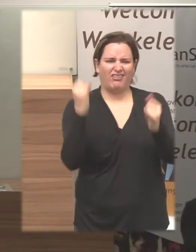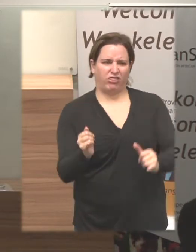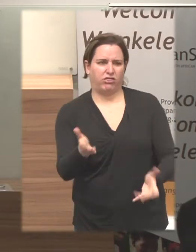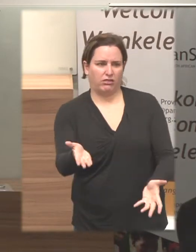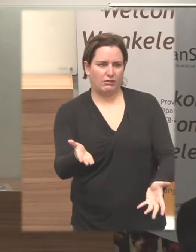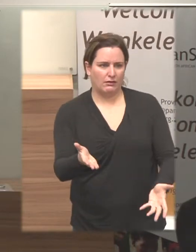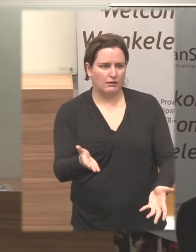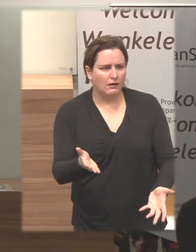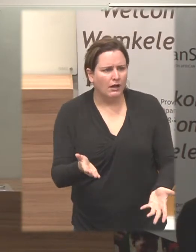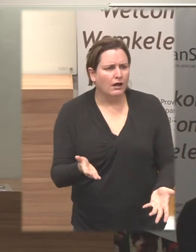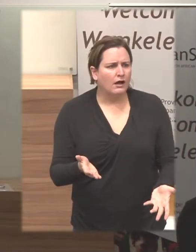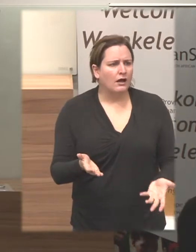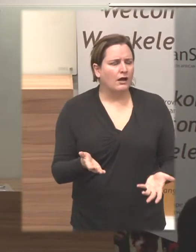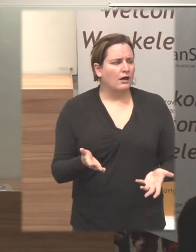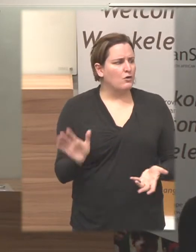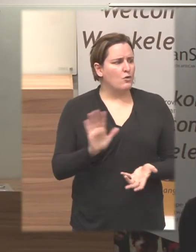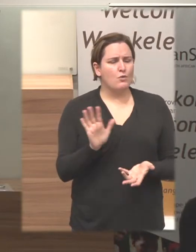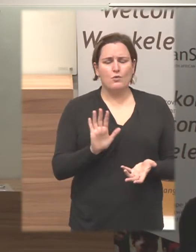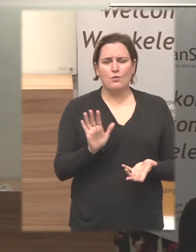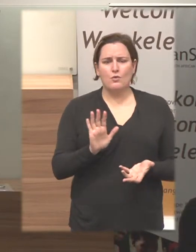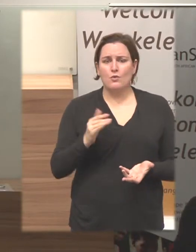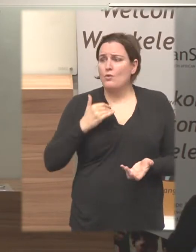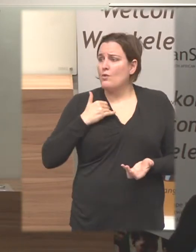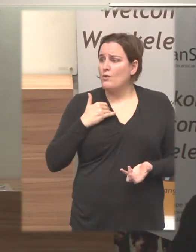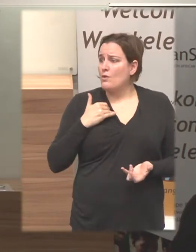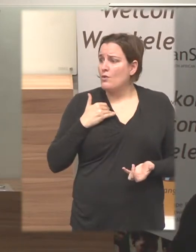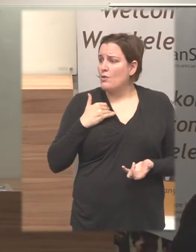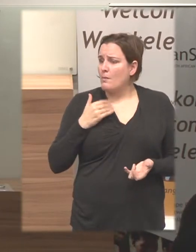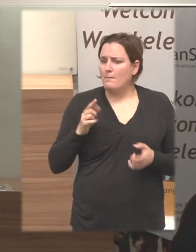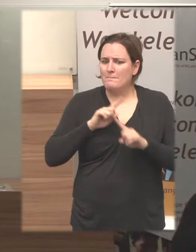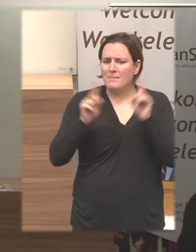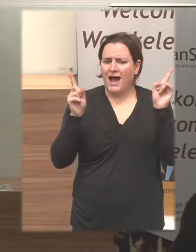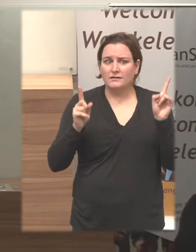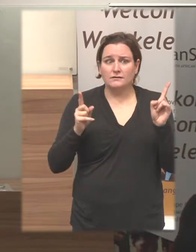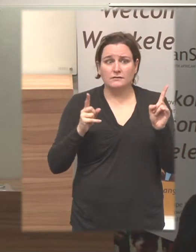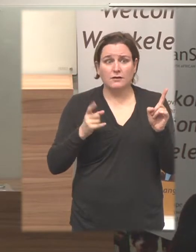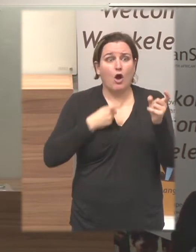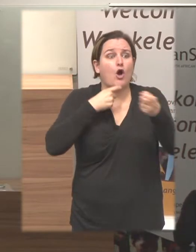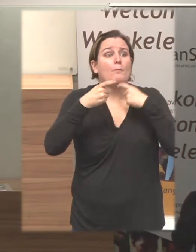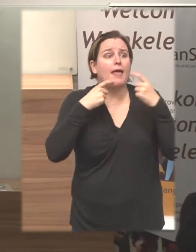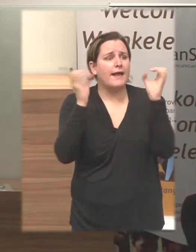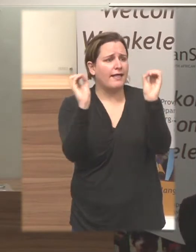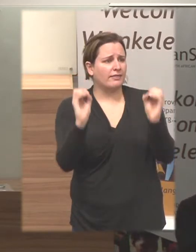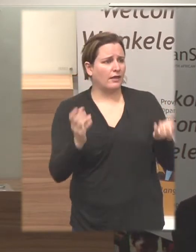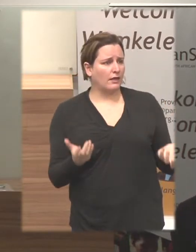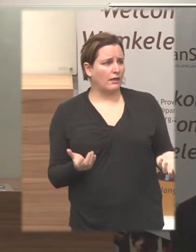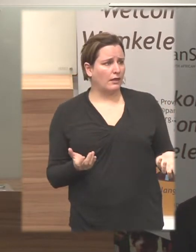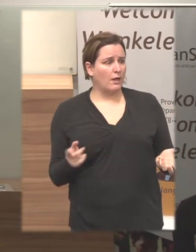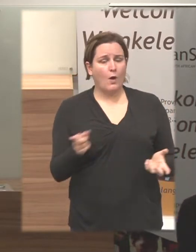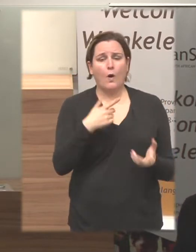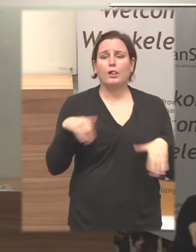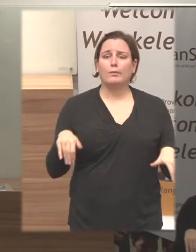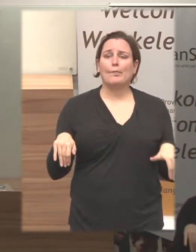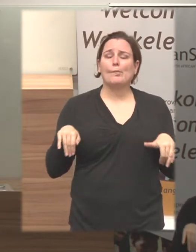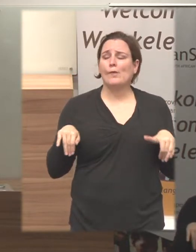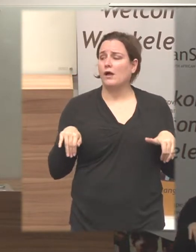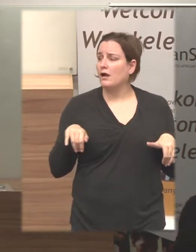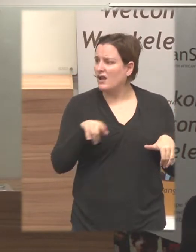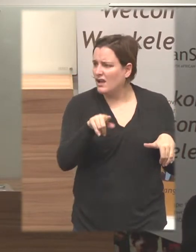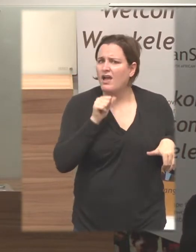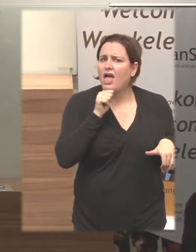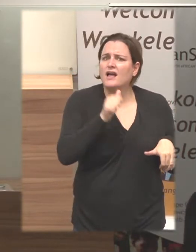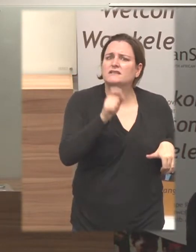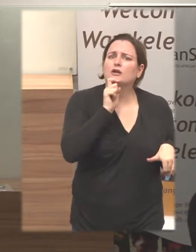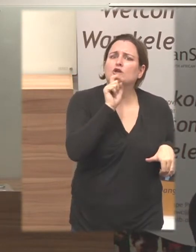Yet, we don't actually take issue with this. Nobody phones into the Human Rights Commission and says, hey, these accents are being